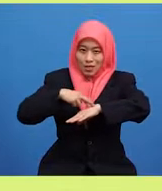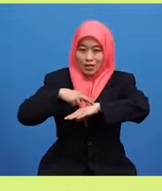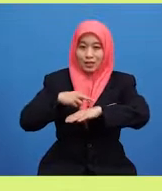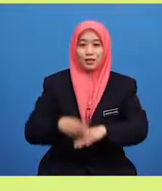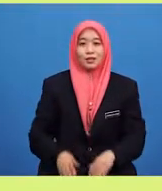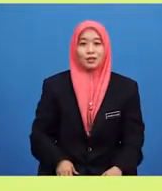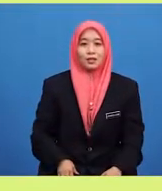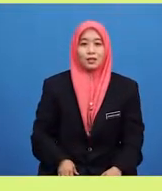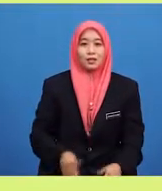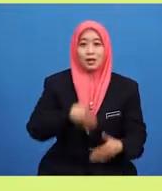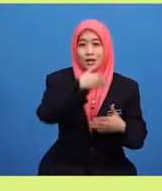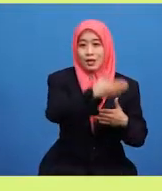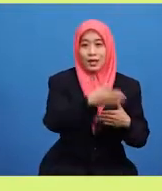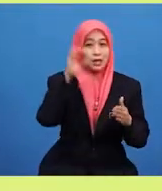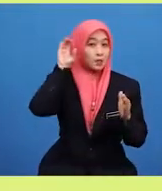Look at the next picture.